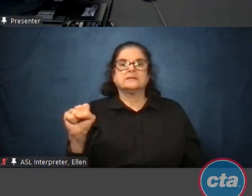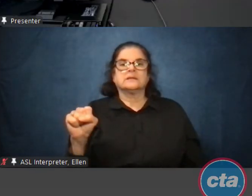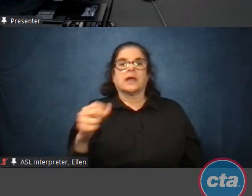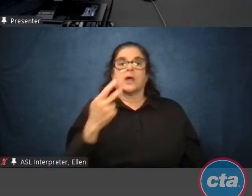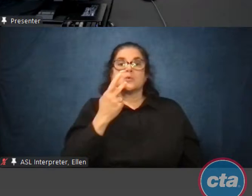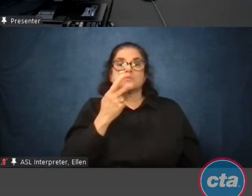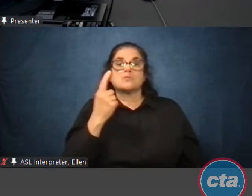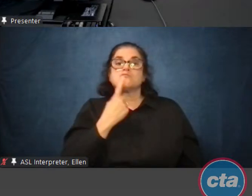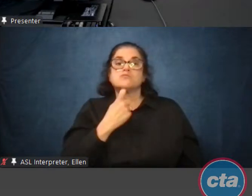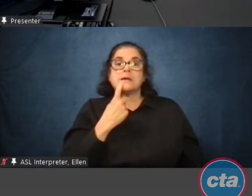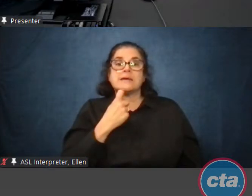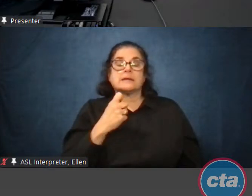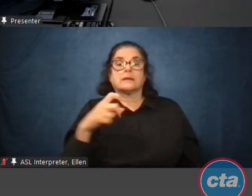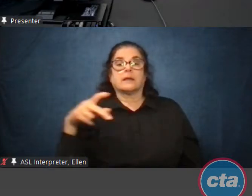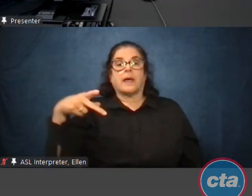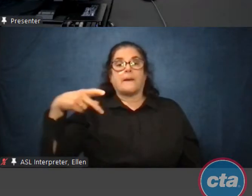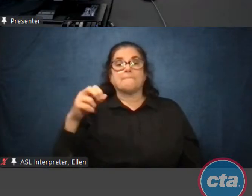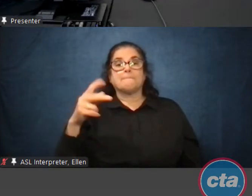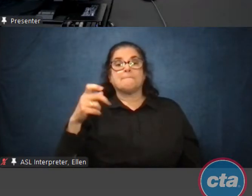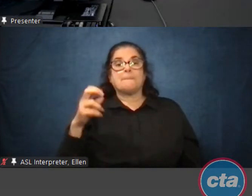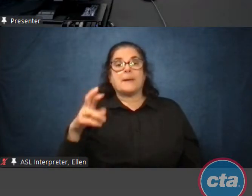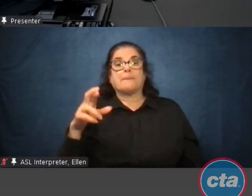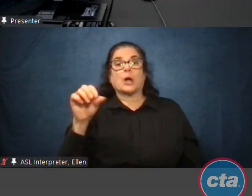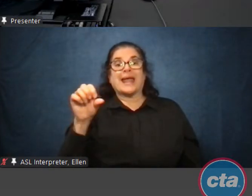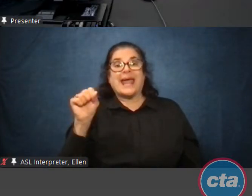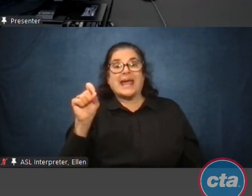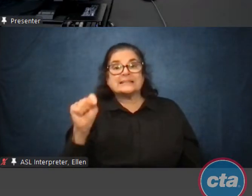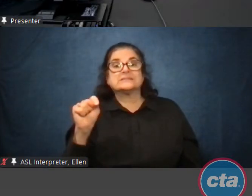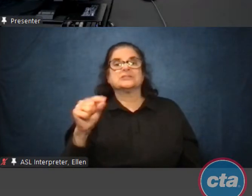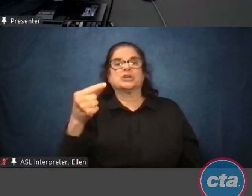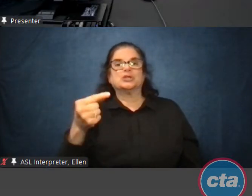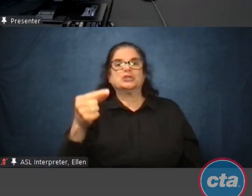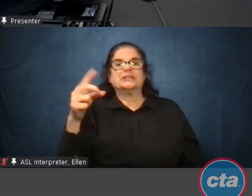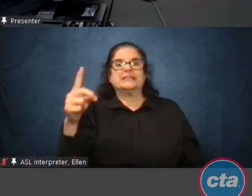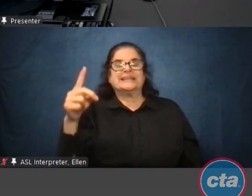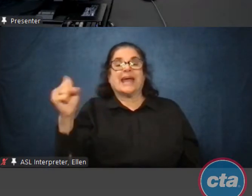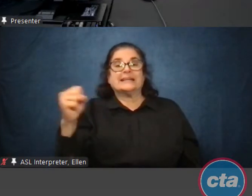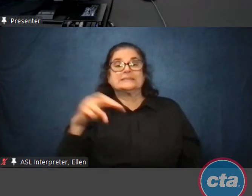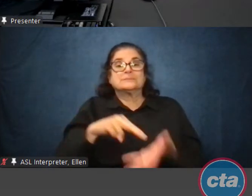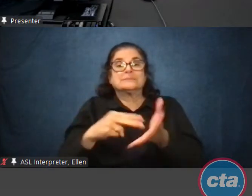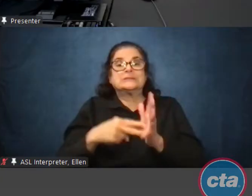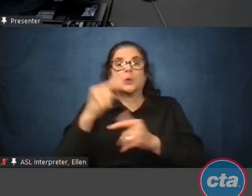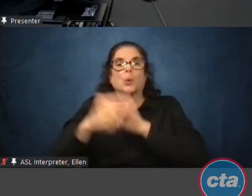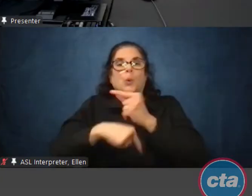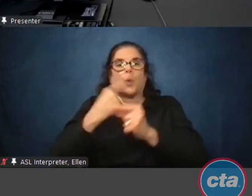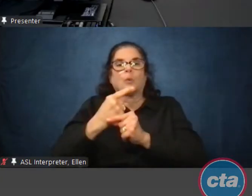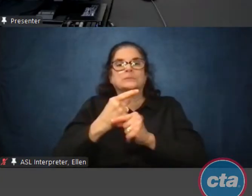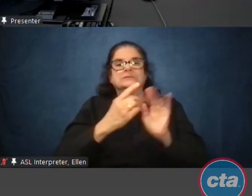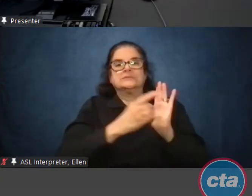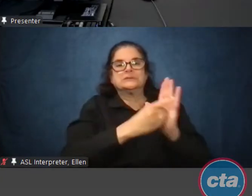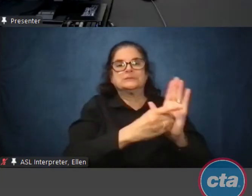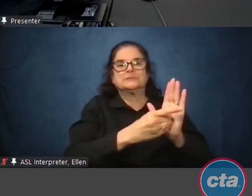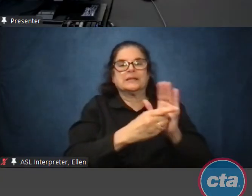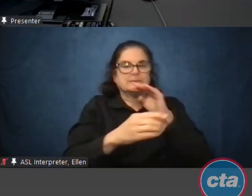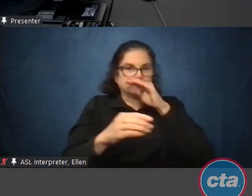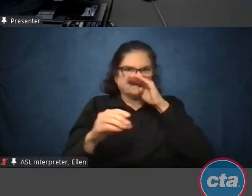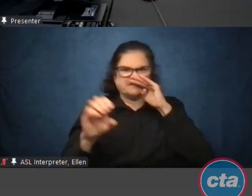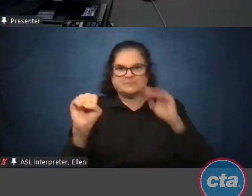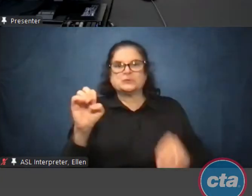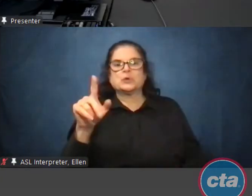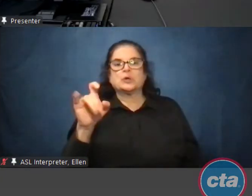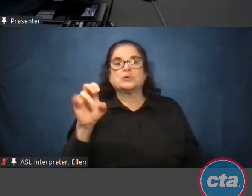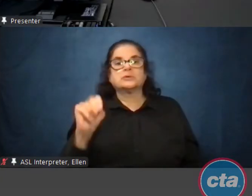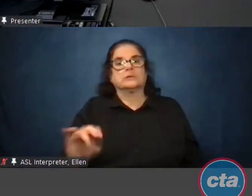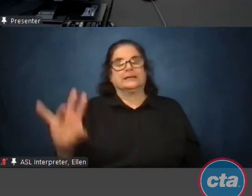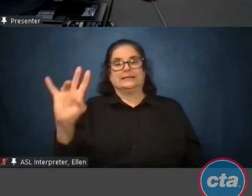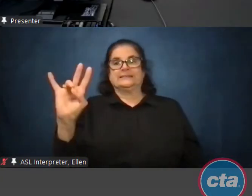Papercast, GDS being Global Display Solutions. You'll notice there are 9 blue dots spread throughout the city. There are only 7 red dots at the moment.